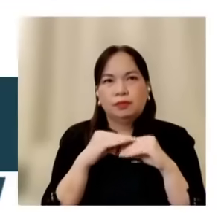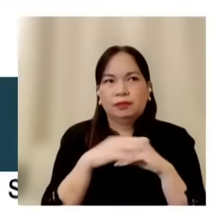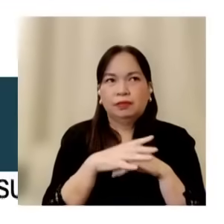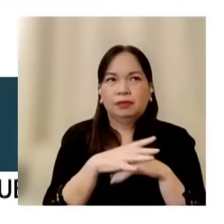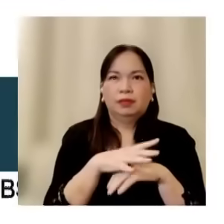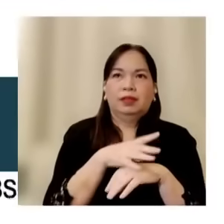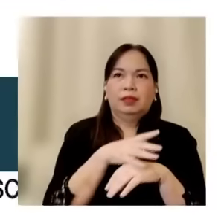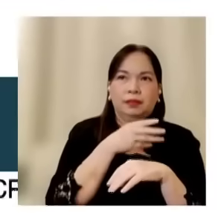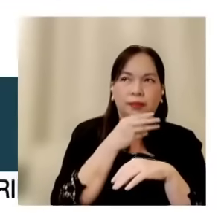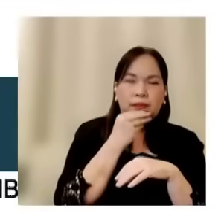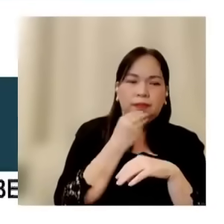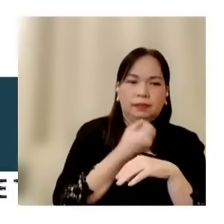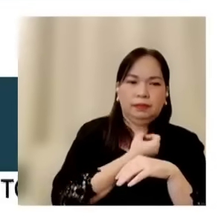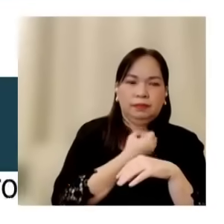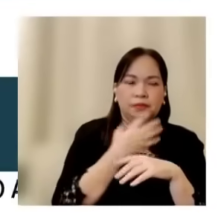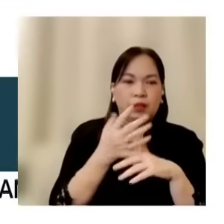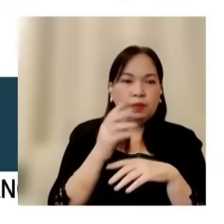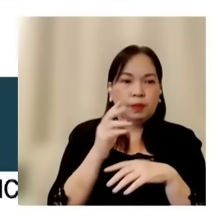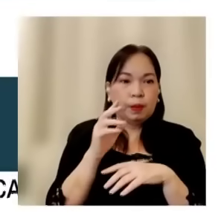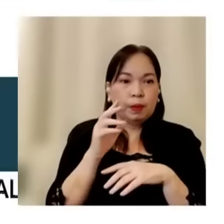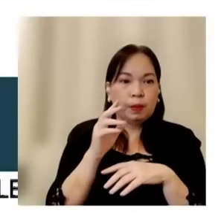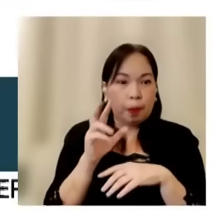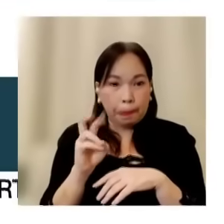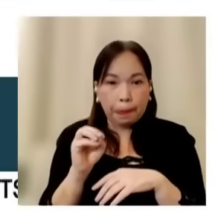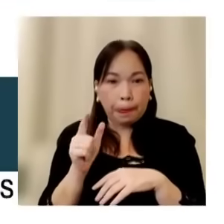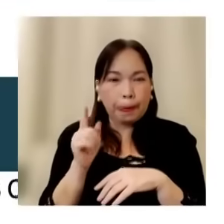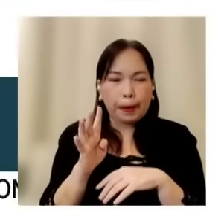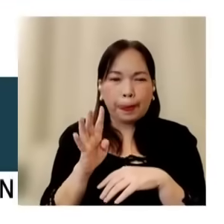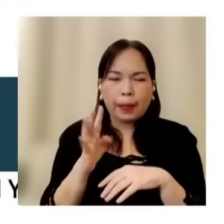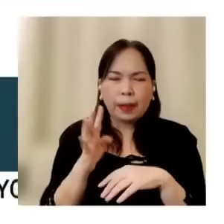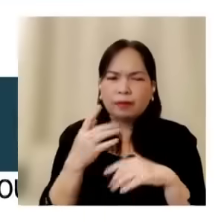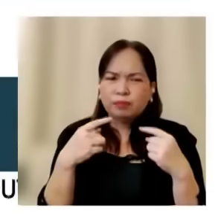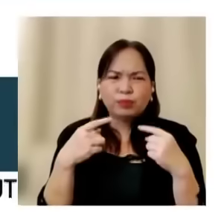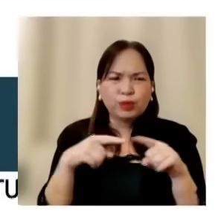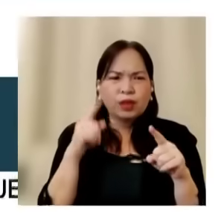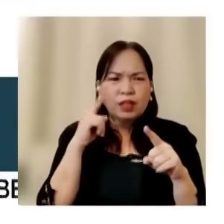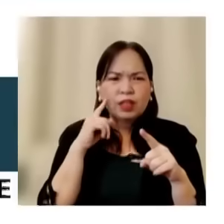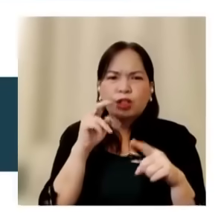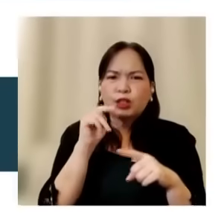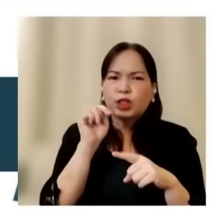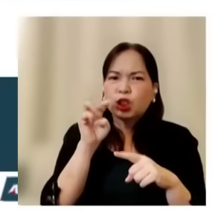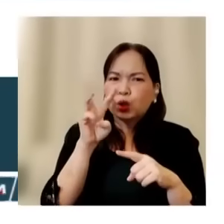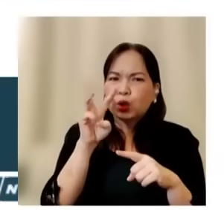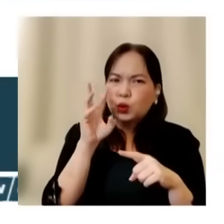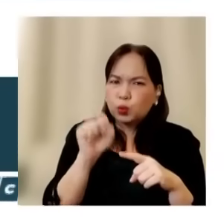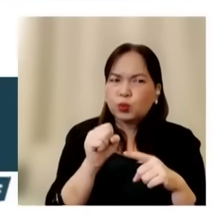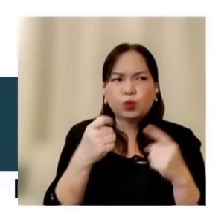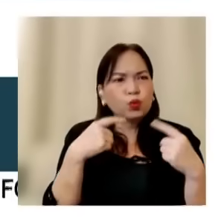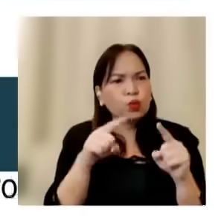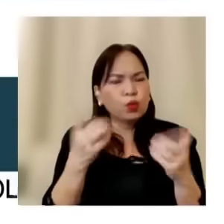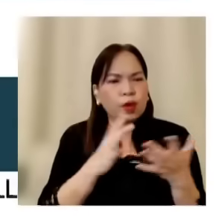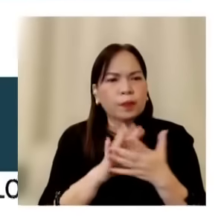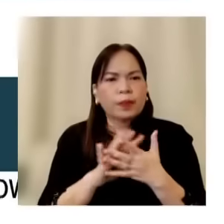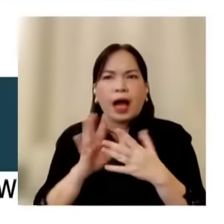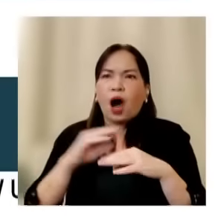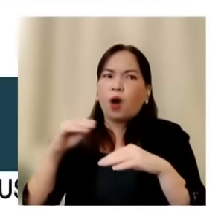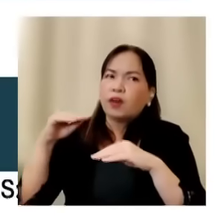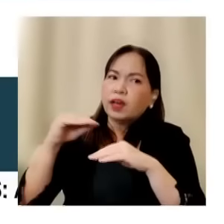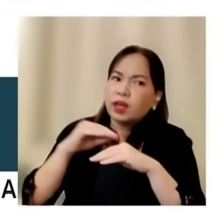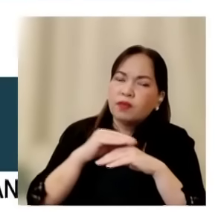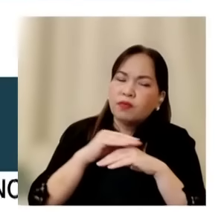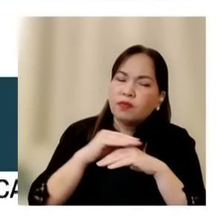come 2024, where do you think new cycles will be? What will influence new cycles come next